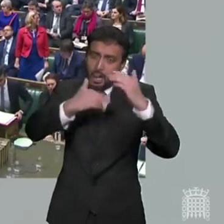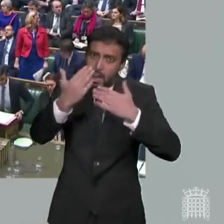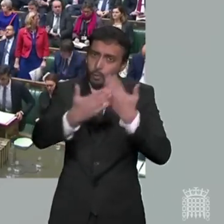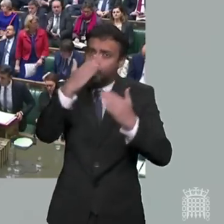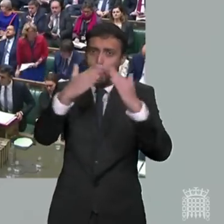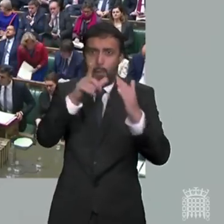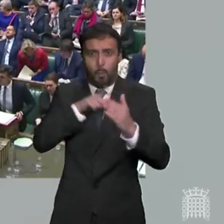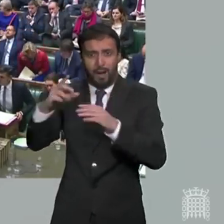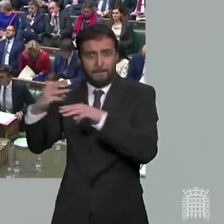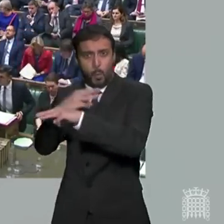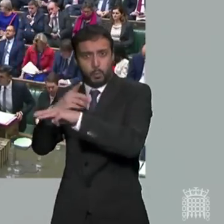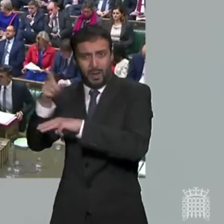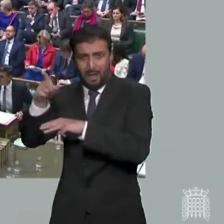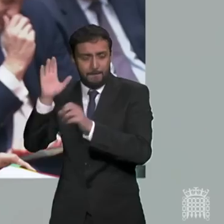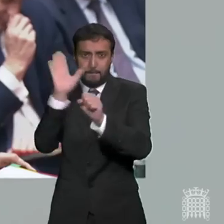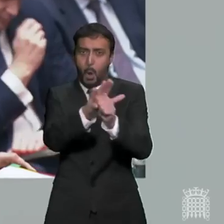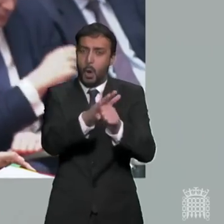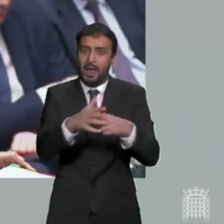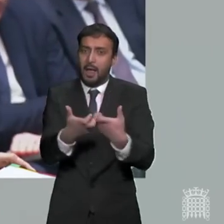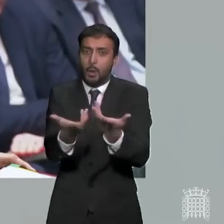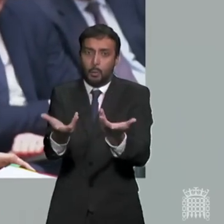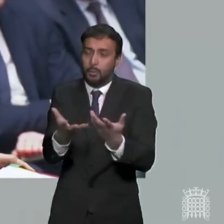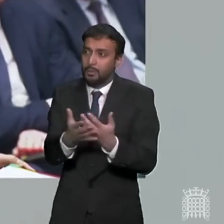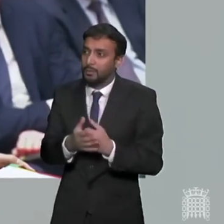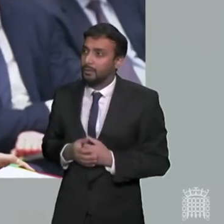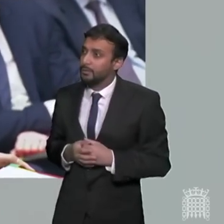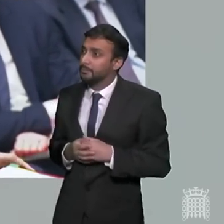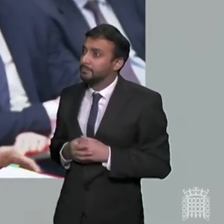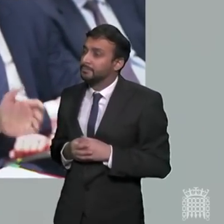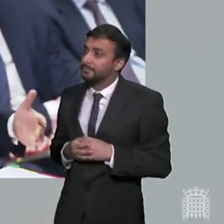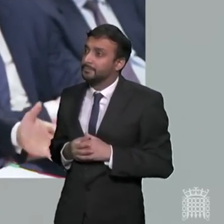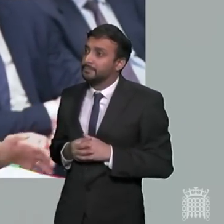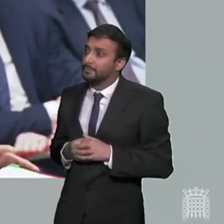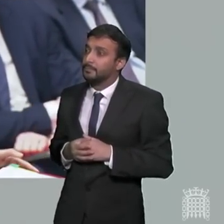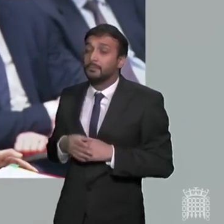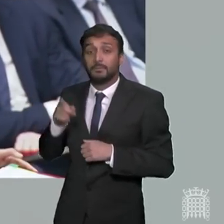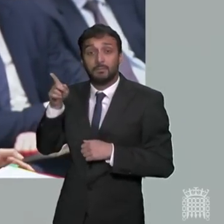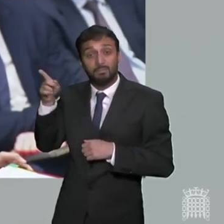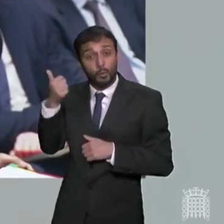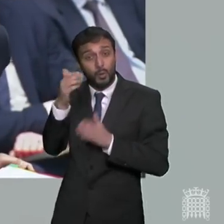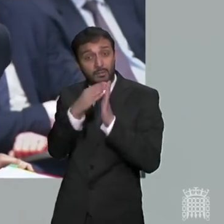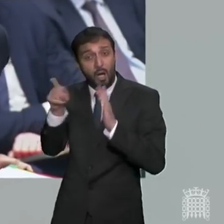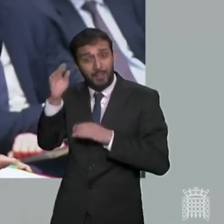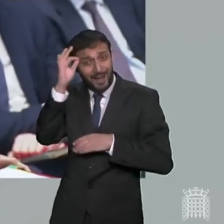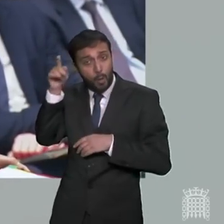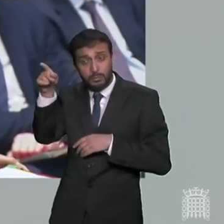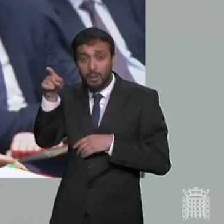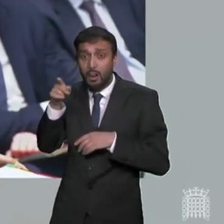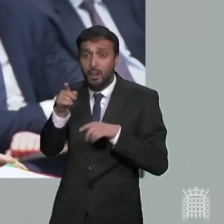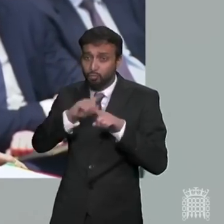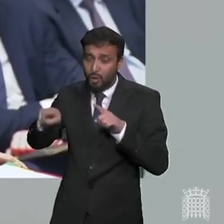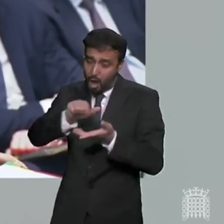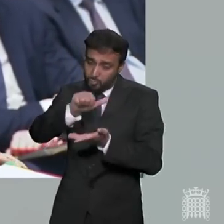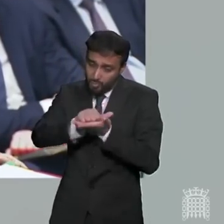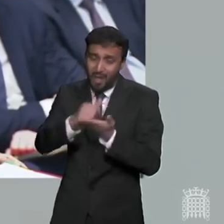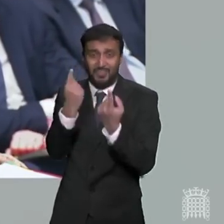Mr. Speaker, I thank my honourable friend for her question, and she highlights a great example of a council that is trying to do the right thing and put the right homes in the right places.